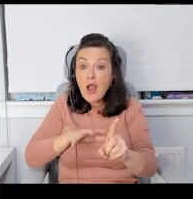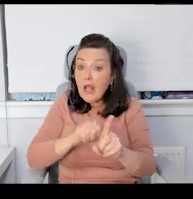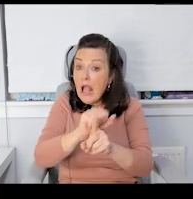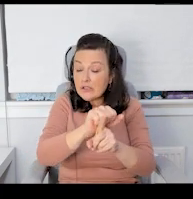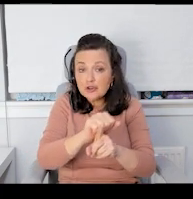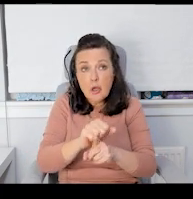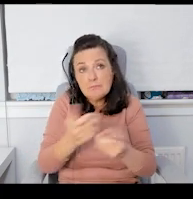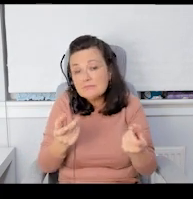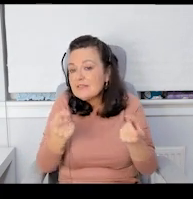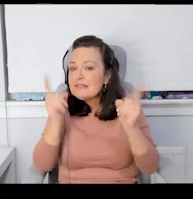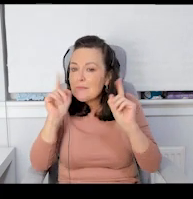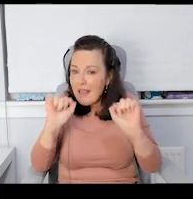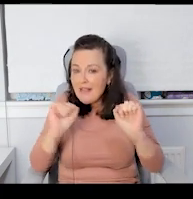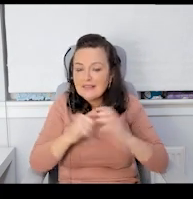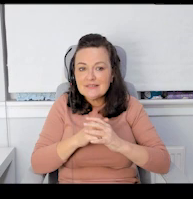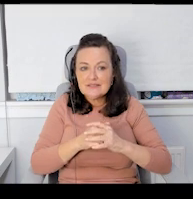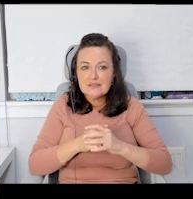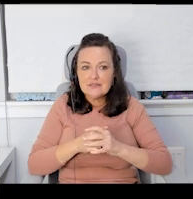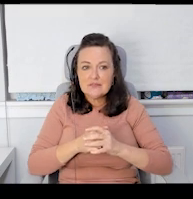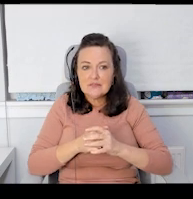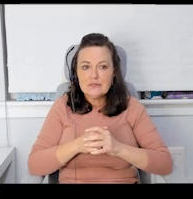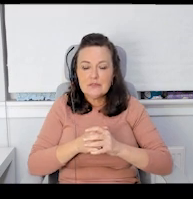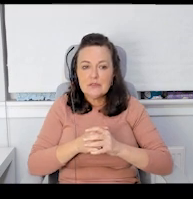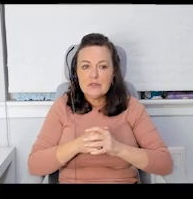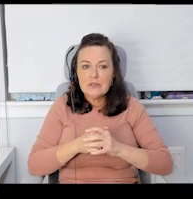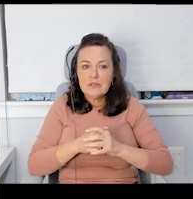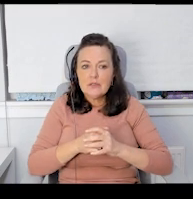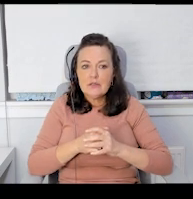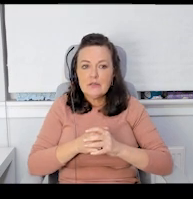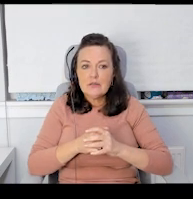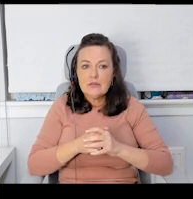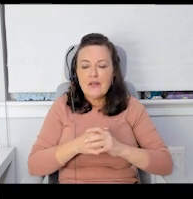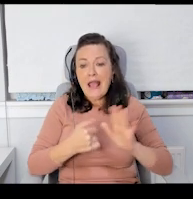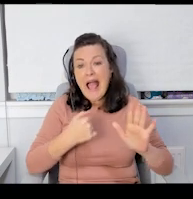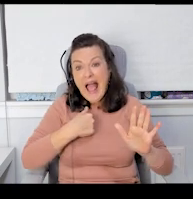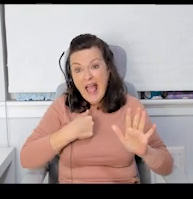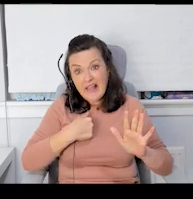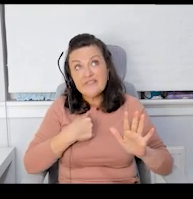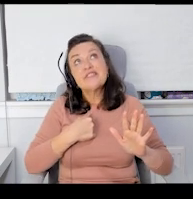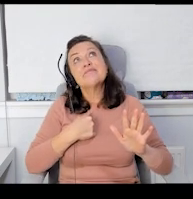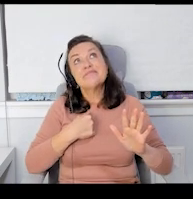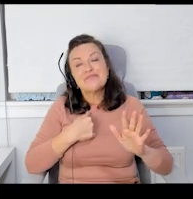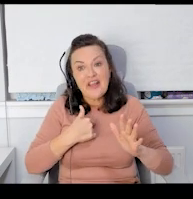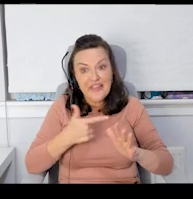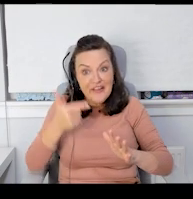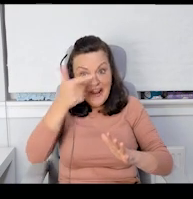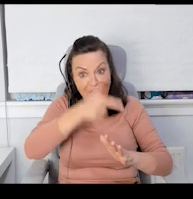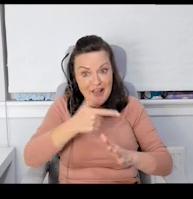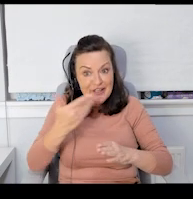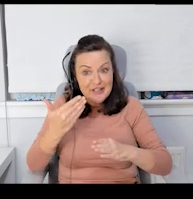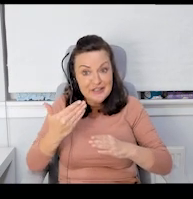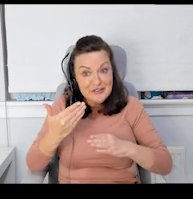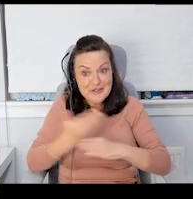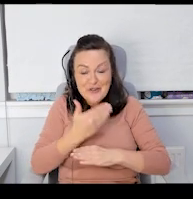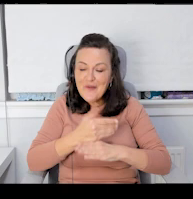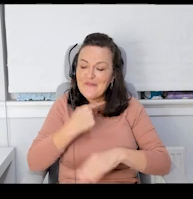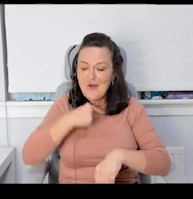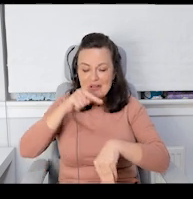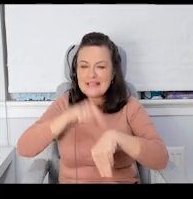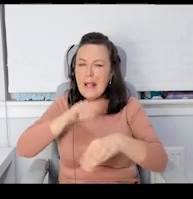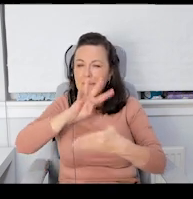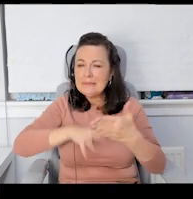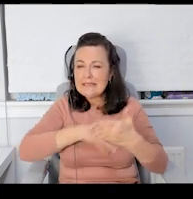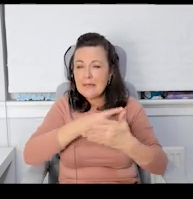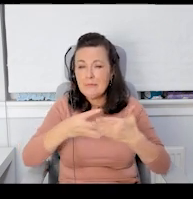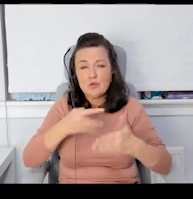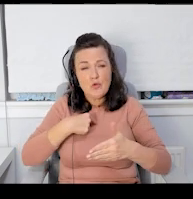catch-up periods, we do. Obviously, there is an impact, but I have the lucky job of timetabling in my school, so I try and